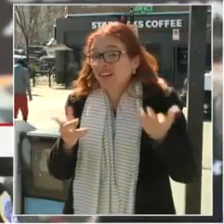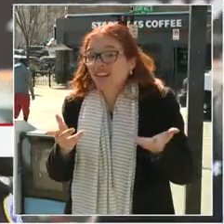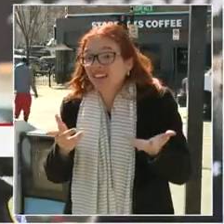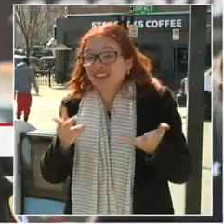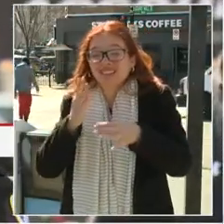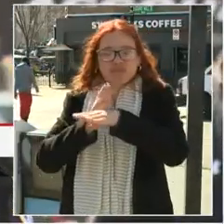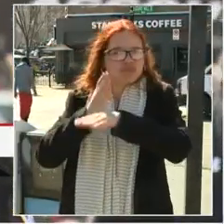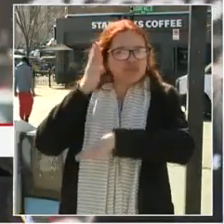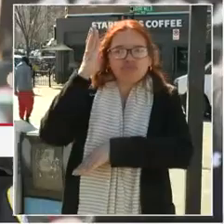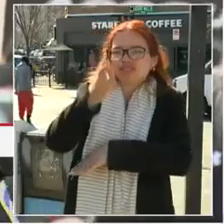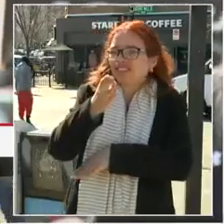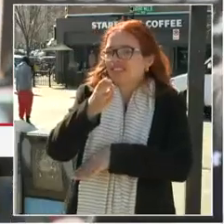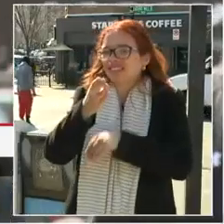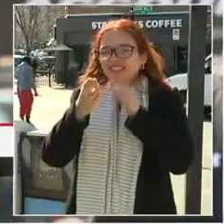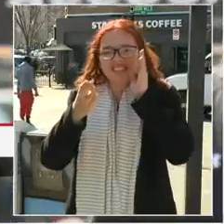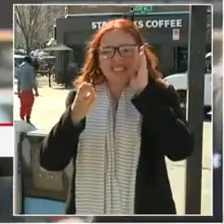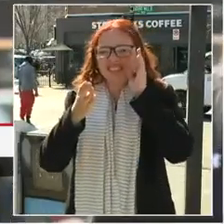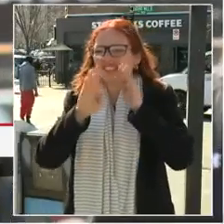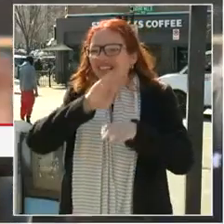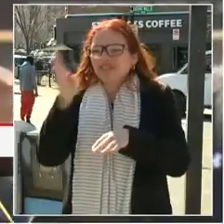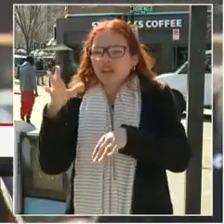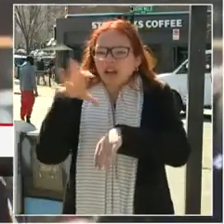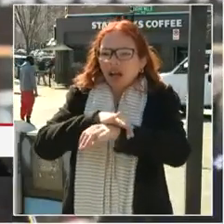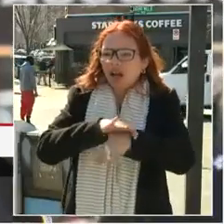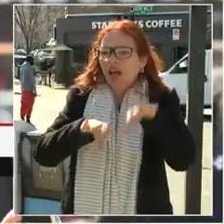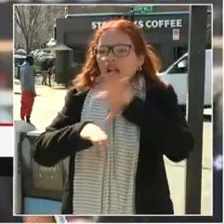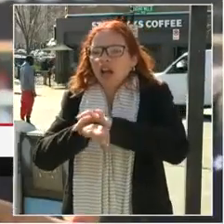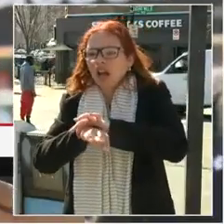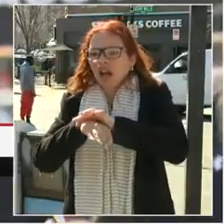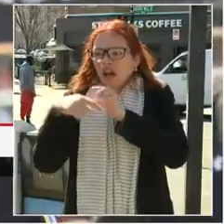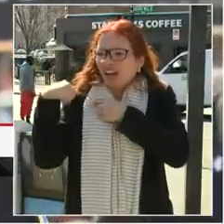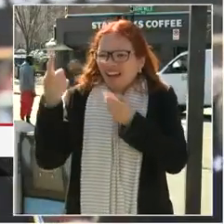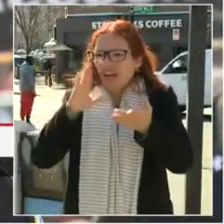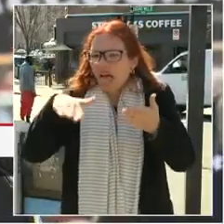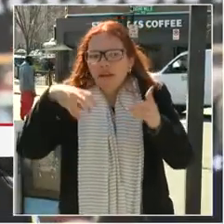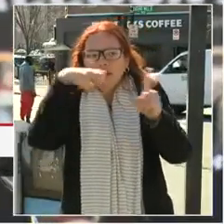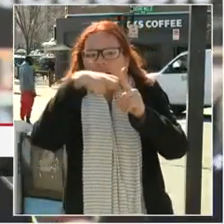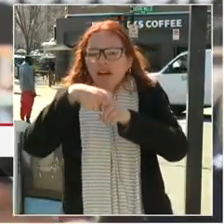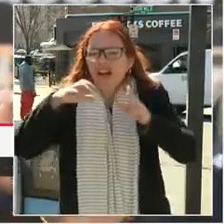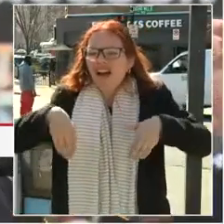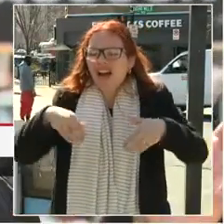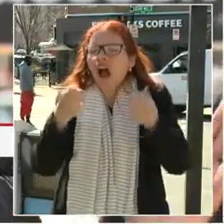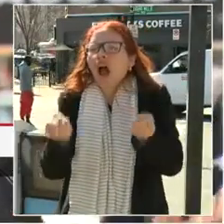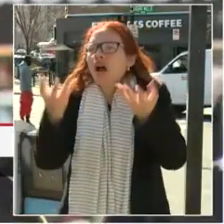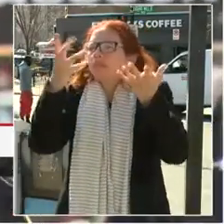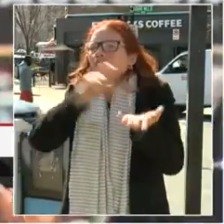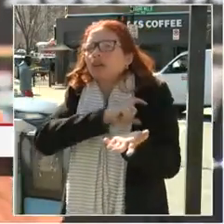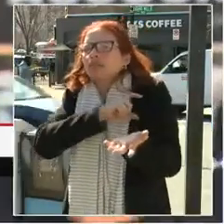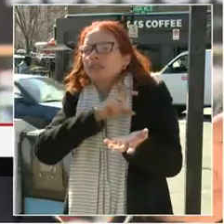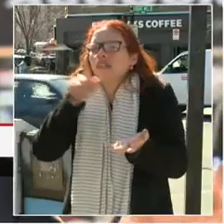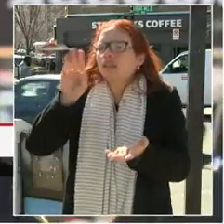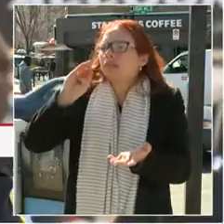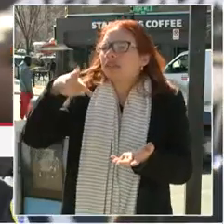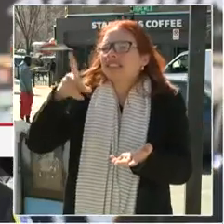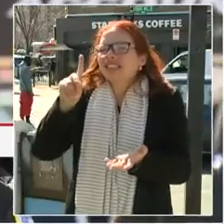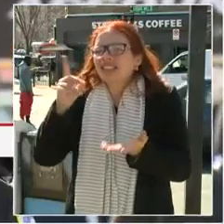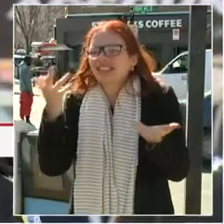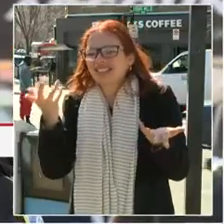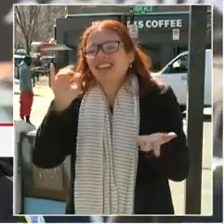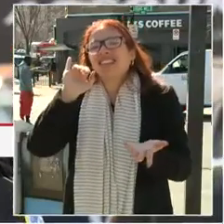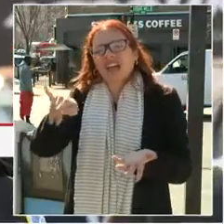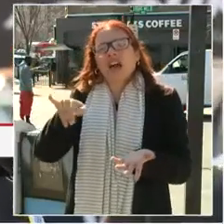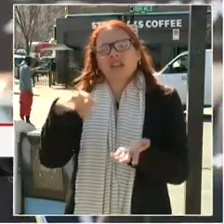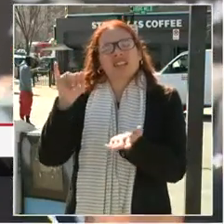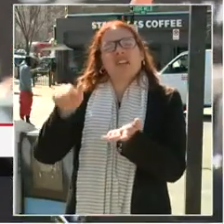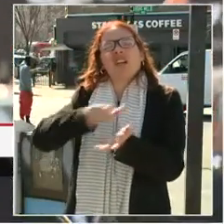never put a pair of handcuffs on anybody a day in their life want to tell me how many officers we need for the Metropolitan Police Department. But that's another conversation for